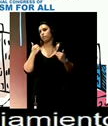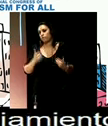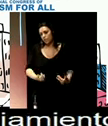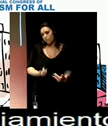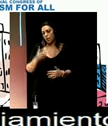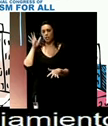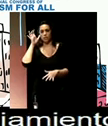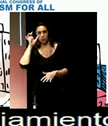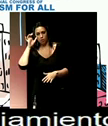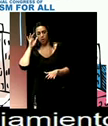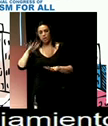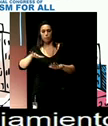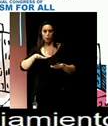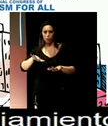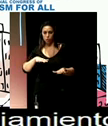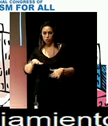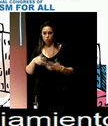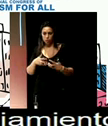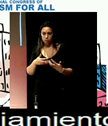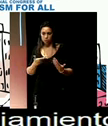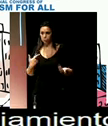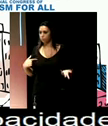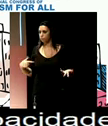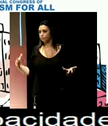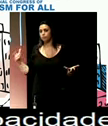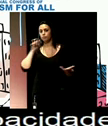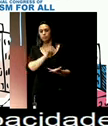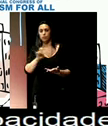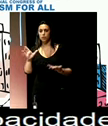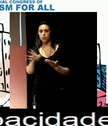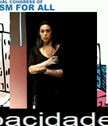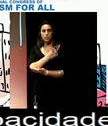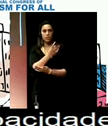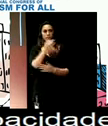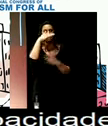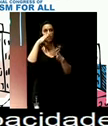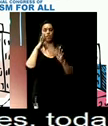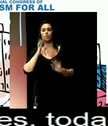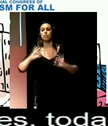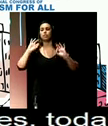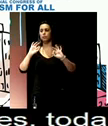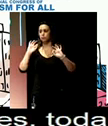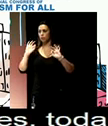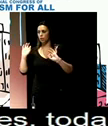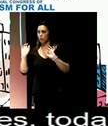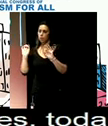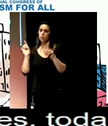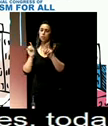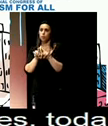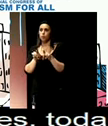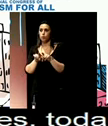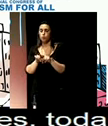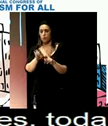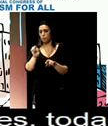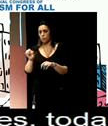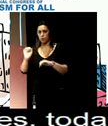so requiring special care, such as elderly persons and others in need of the